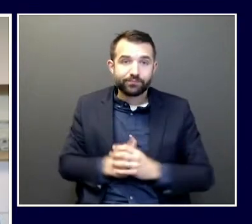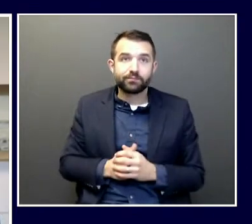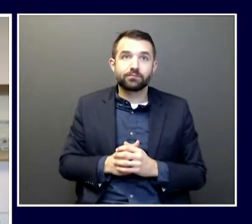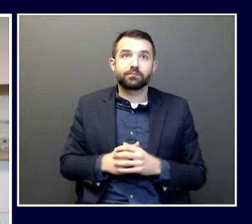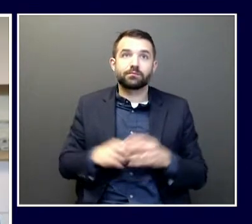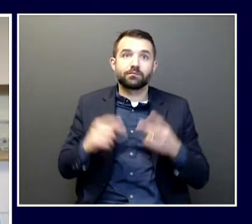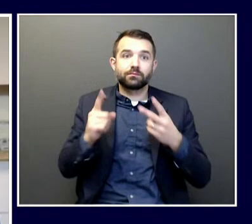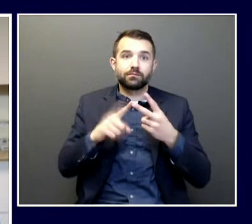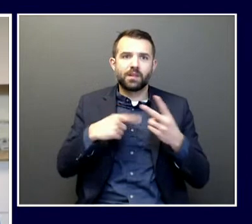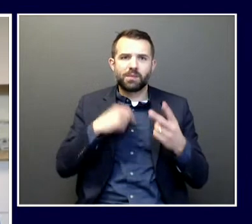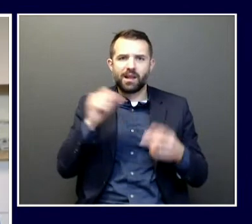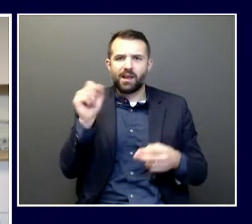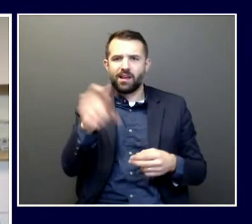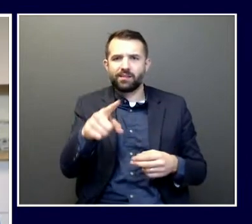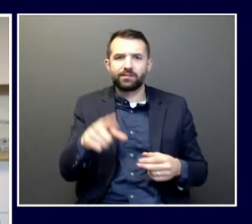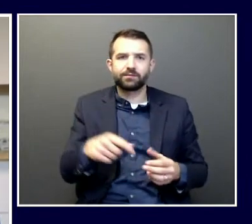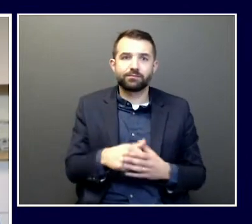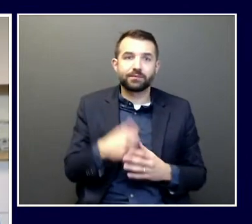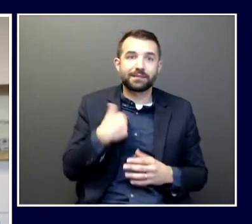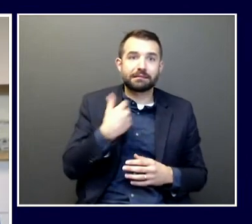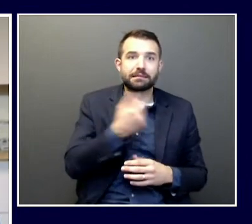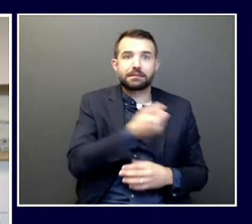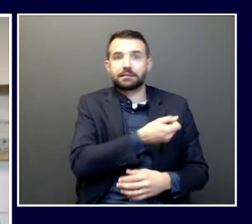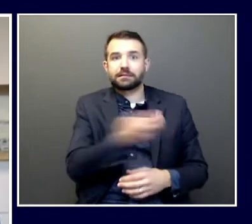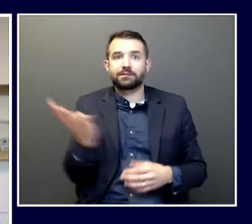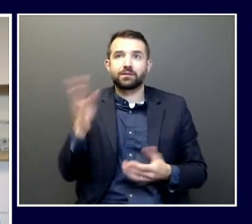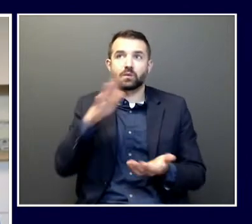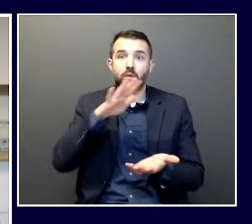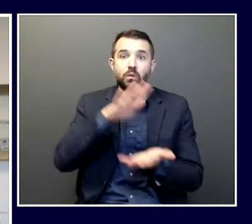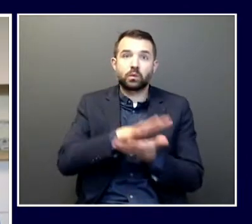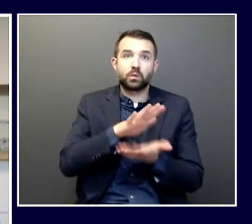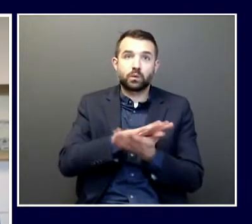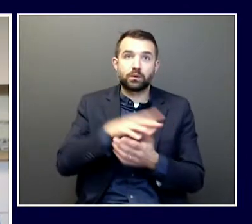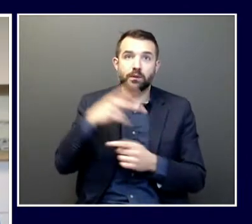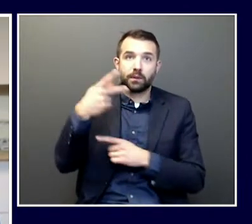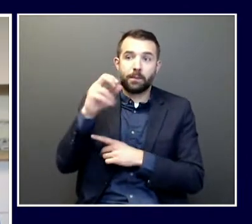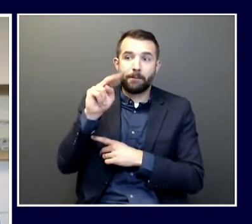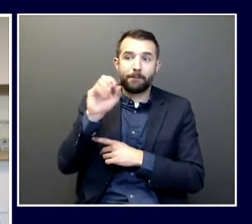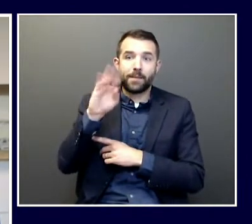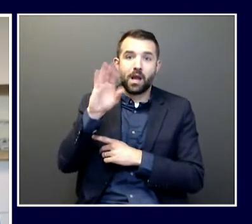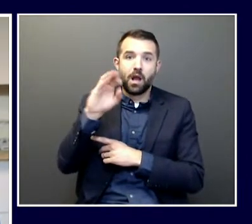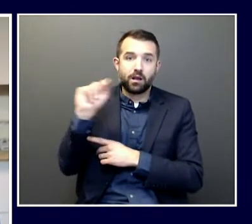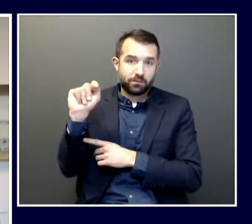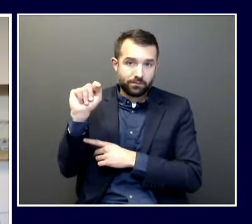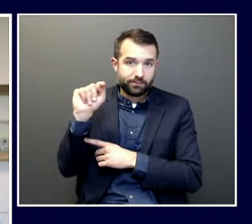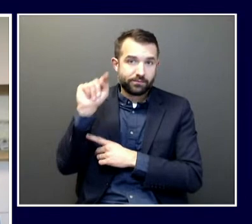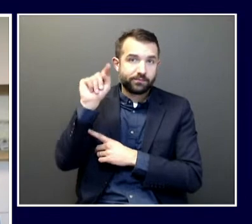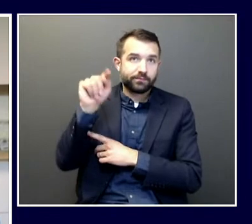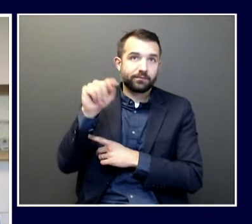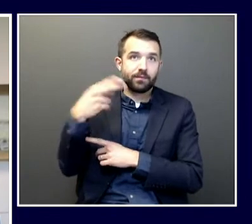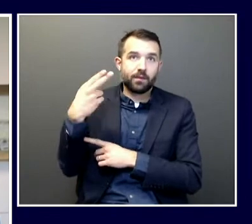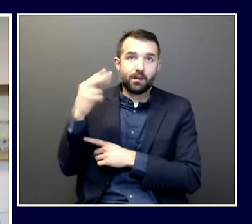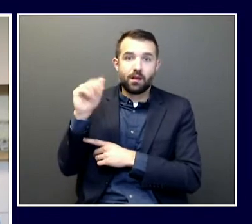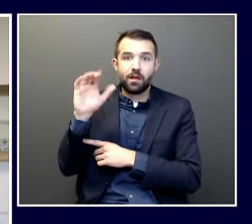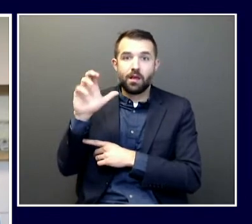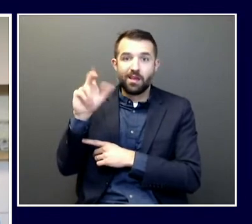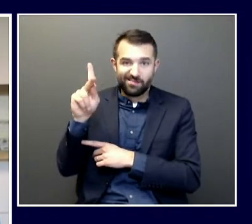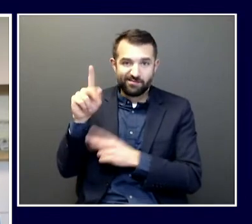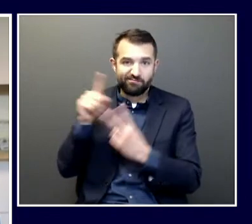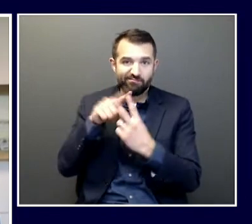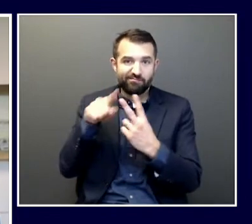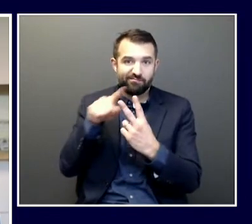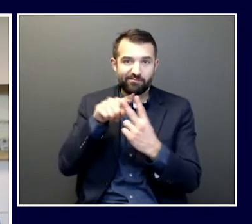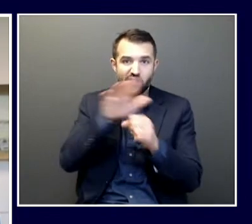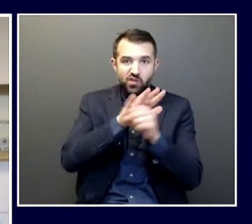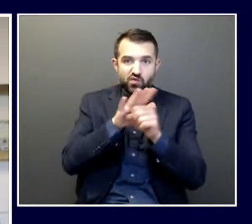a bunch of schools, at least here in Penobscot and Hancock counties, that have had to close temporarily. Have any schools had difficulty in conducting